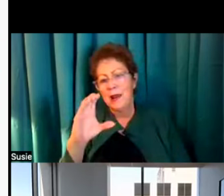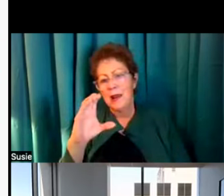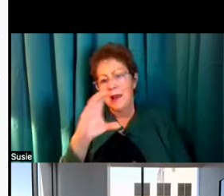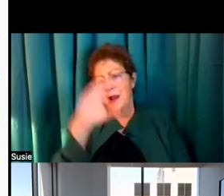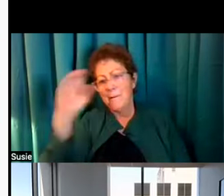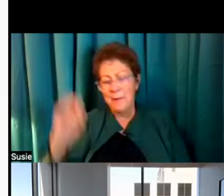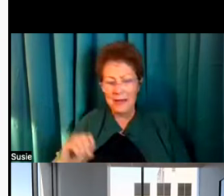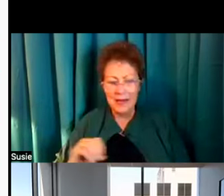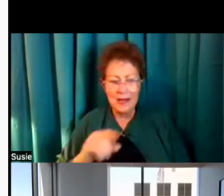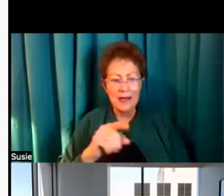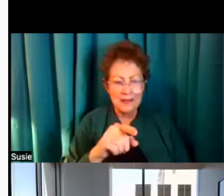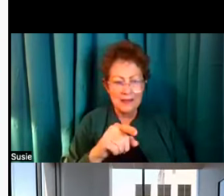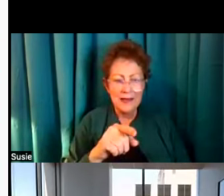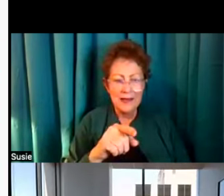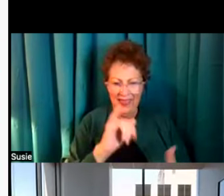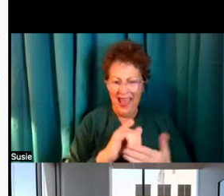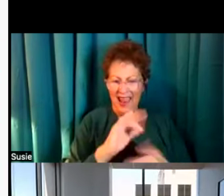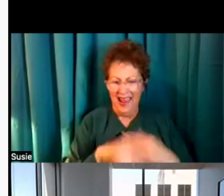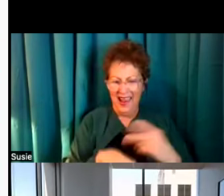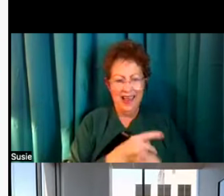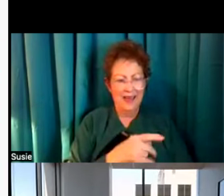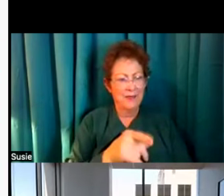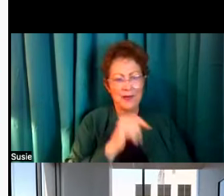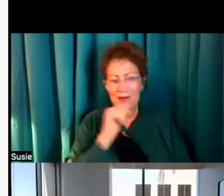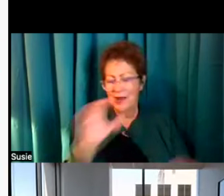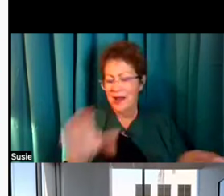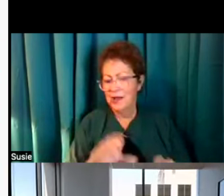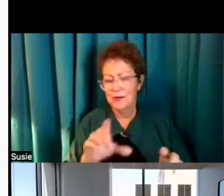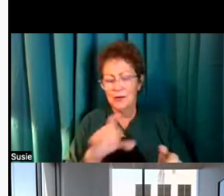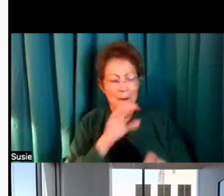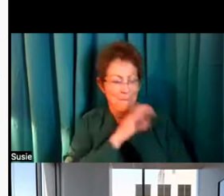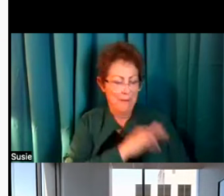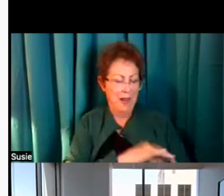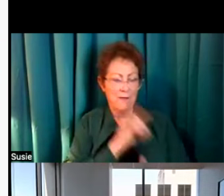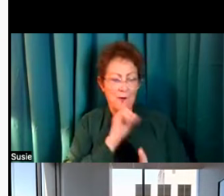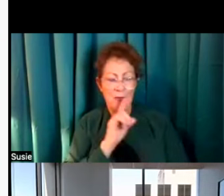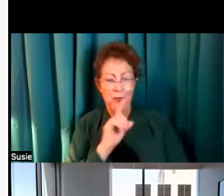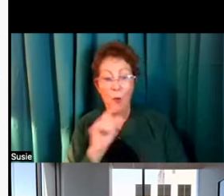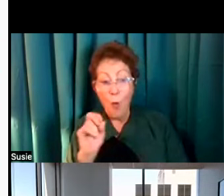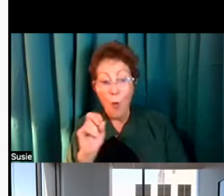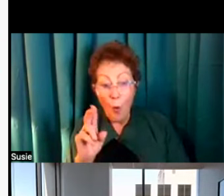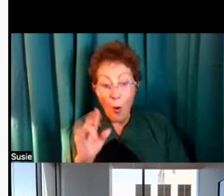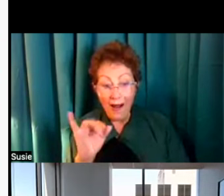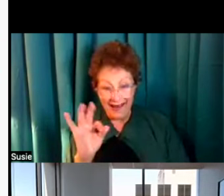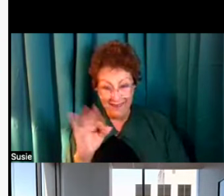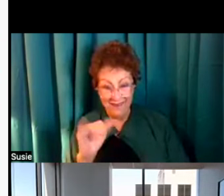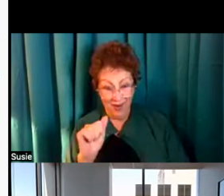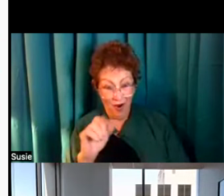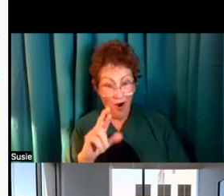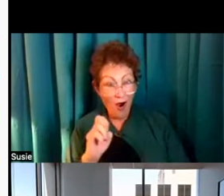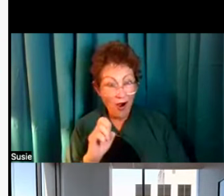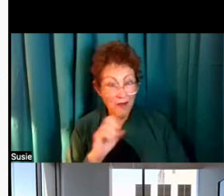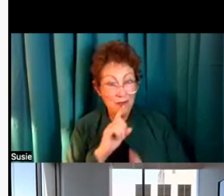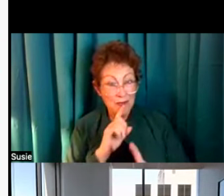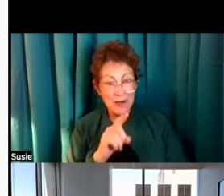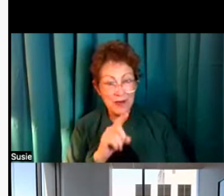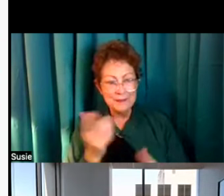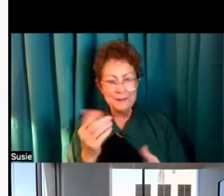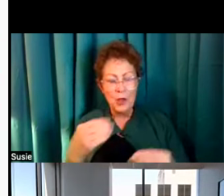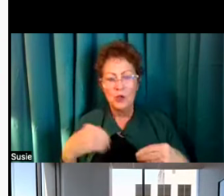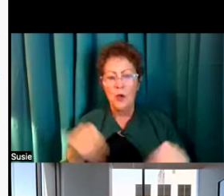these entity types. They are not doing benefit reporting at all, or if they are, it's like a